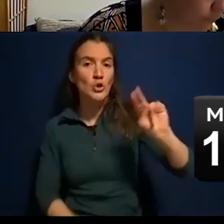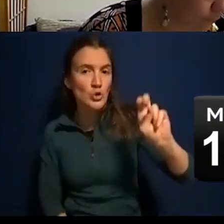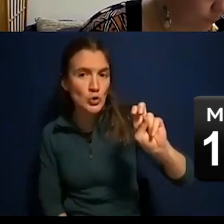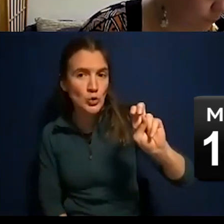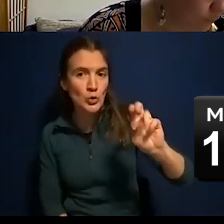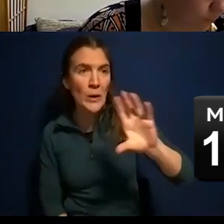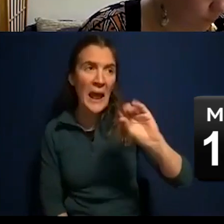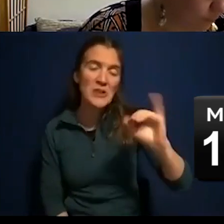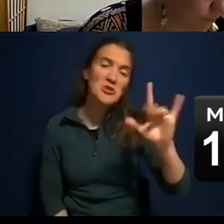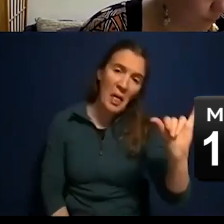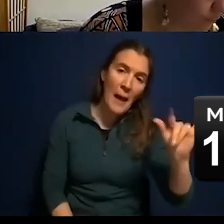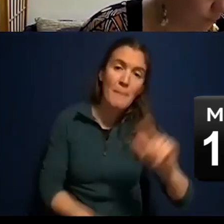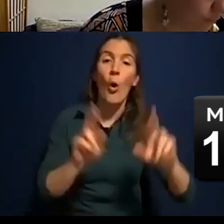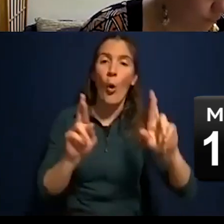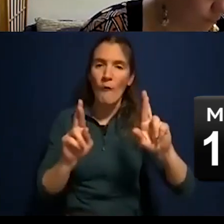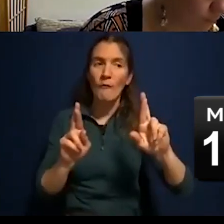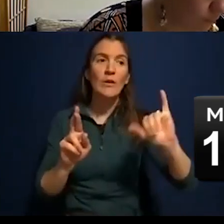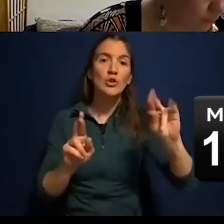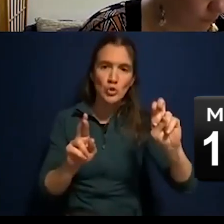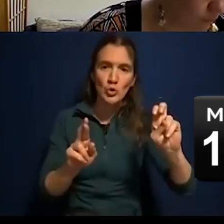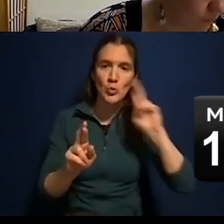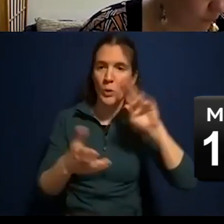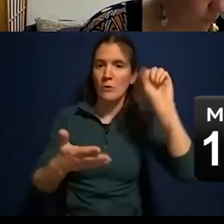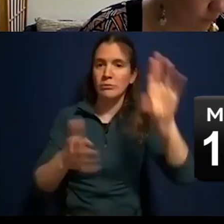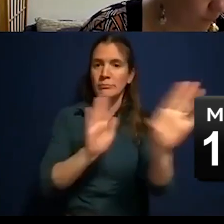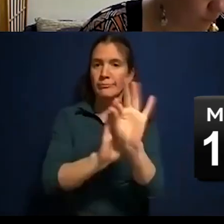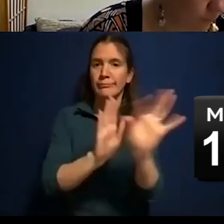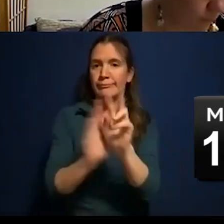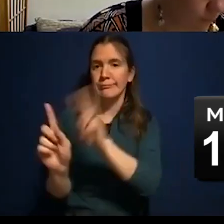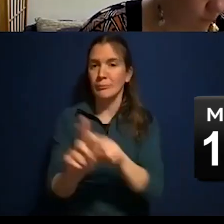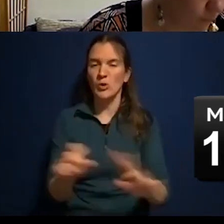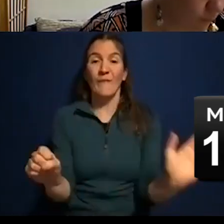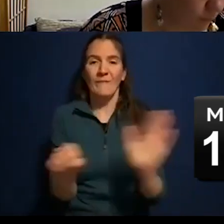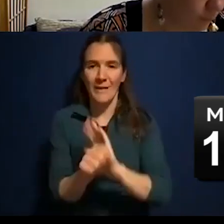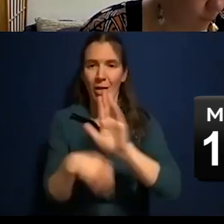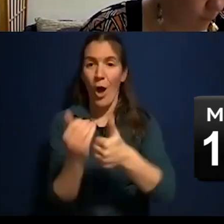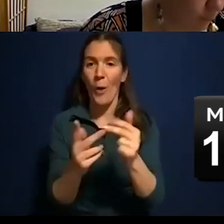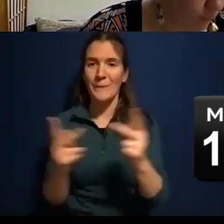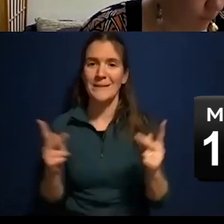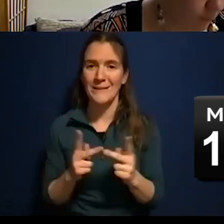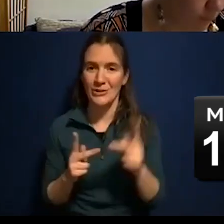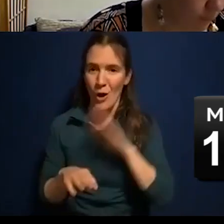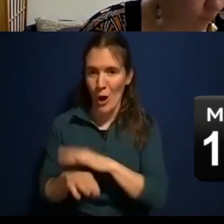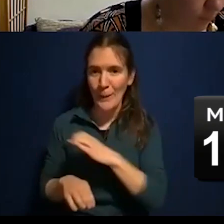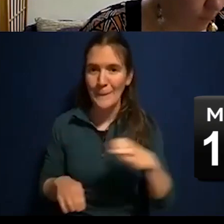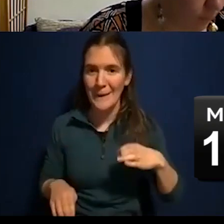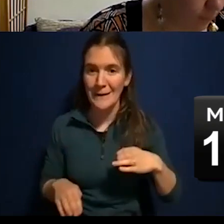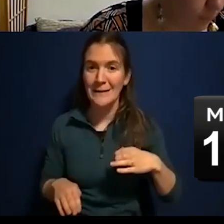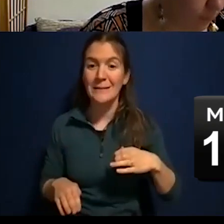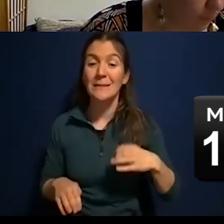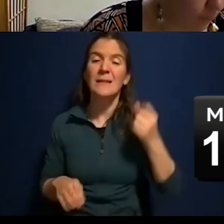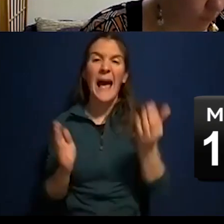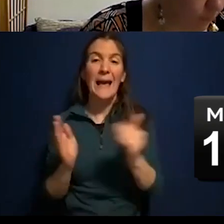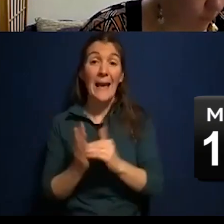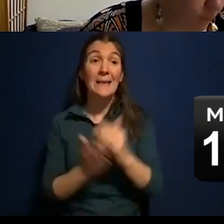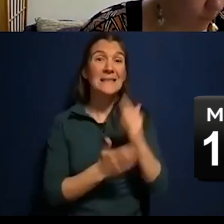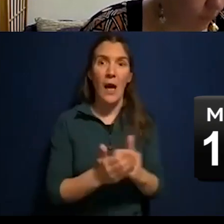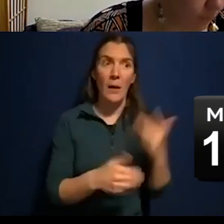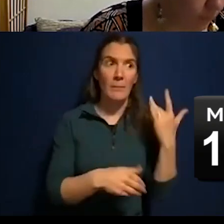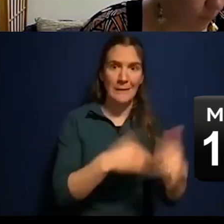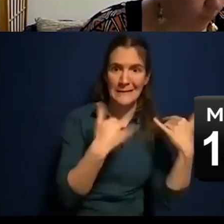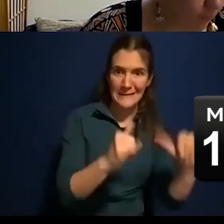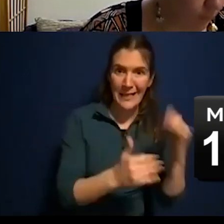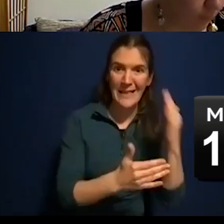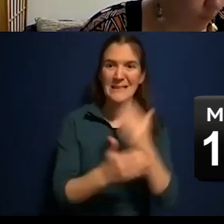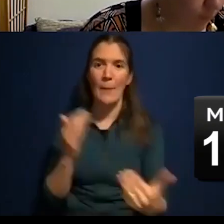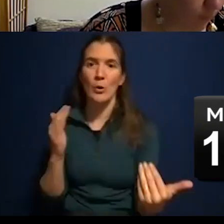perhaps beyond, but hopefully at both June meetings to fill these slots because of the fact that there's an annual turnover that's about to happen. Okay.